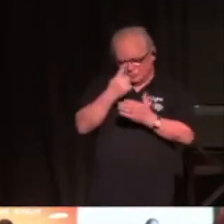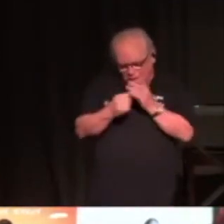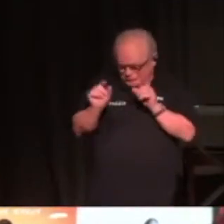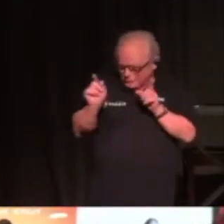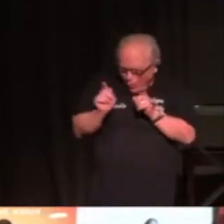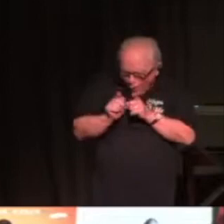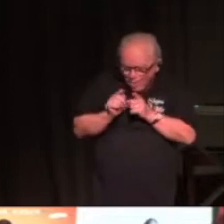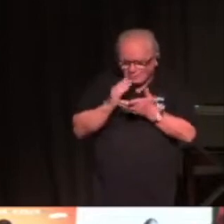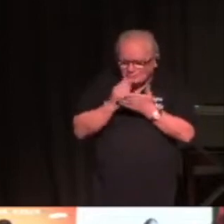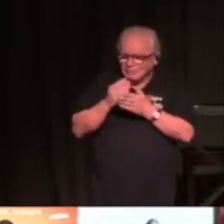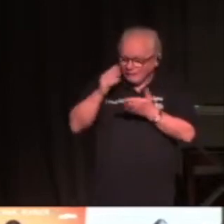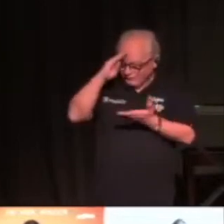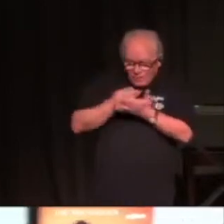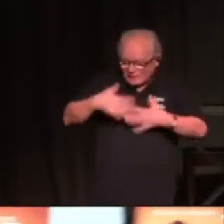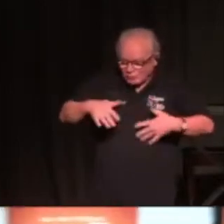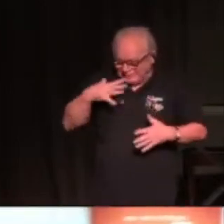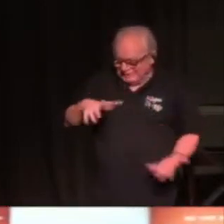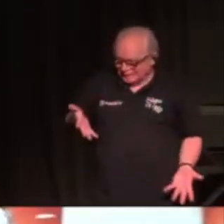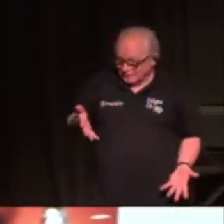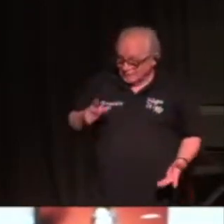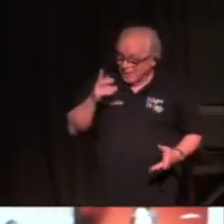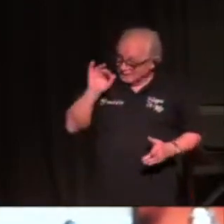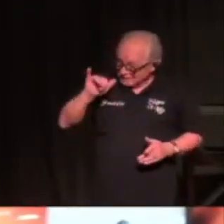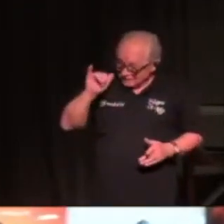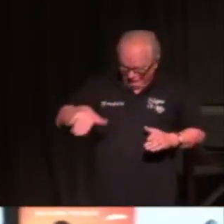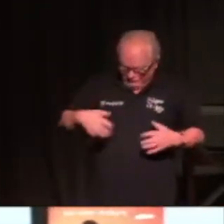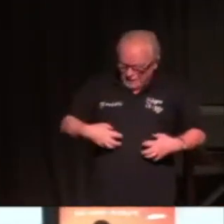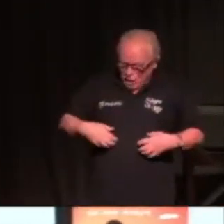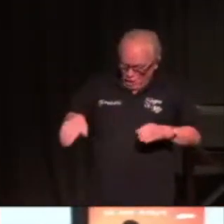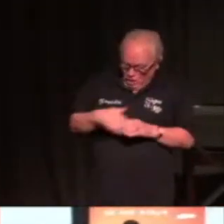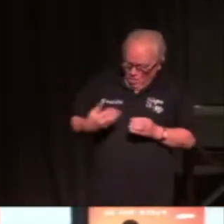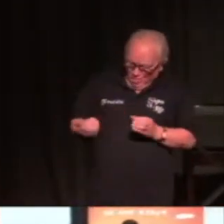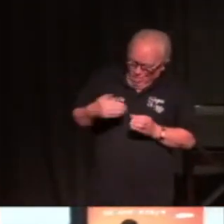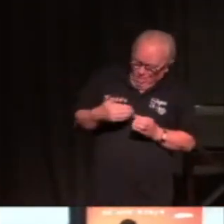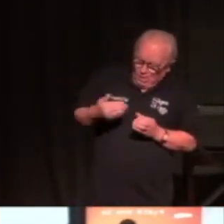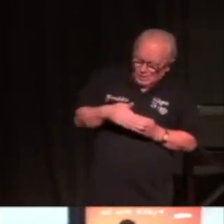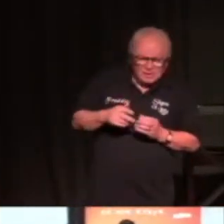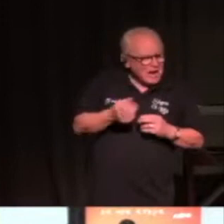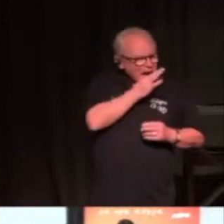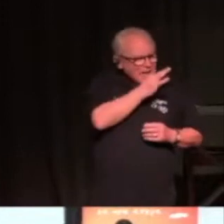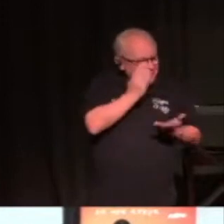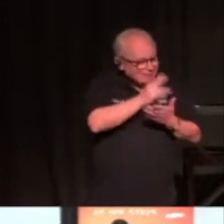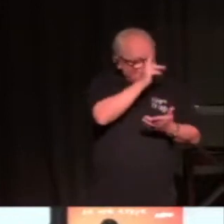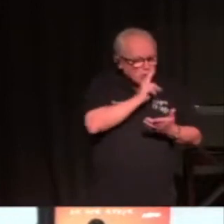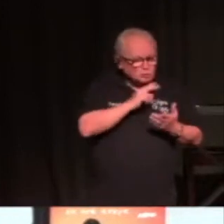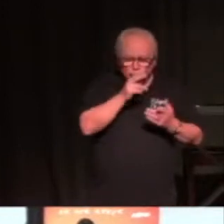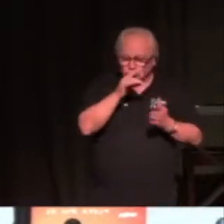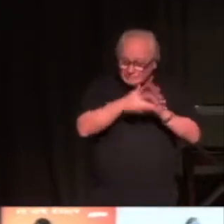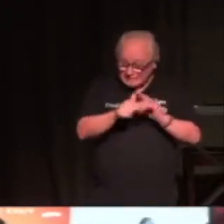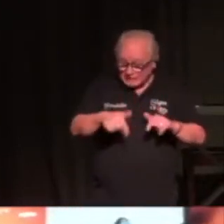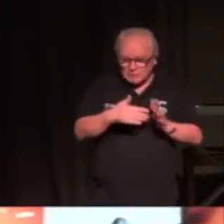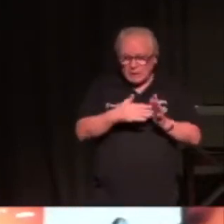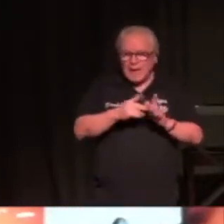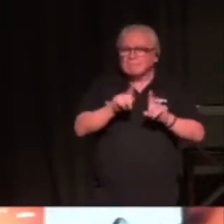bit. And there might be a little bit of fear in there too. Are there any honest Christians in here today? But I tell you what, perfect